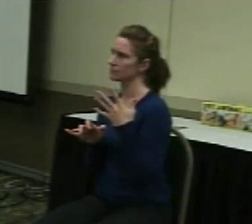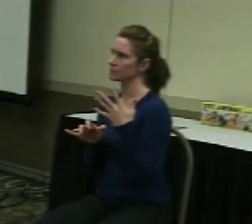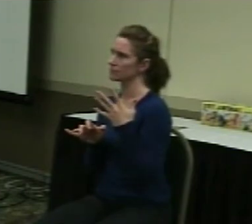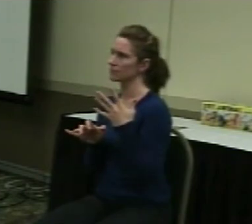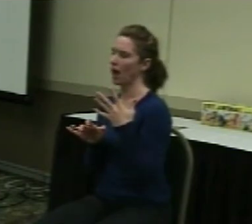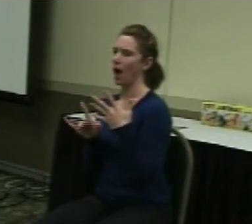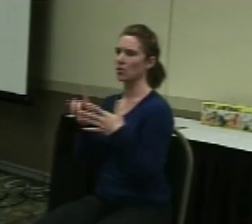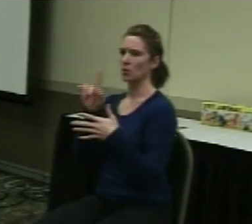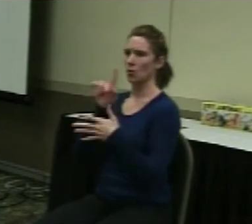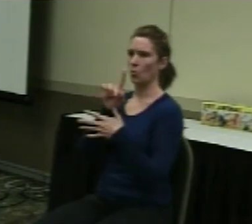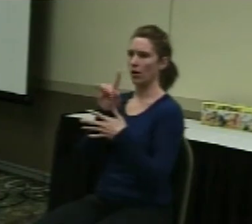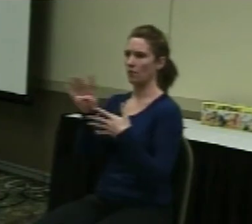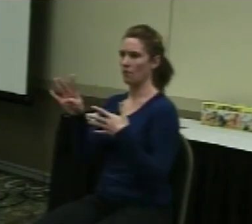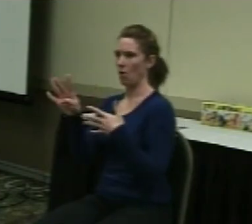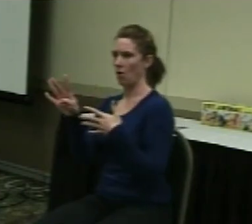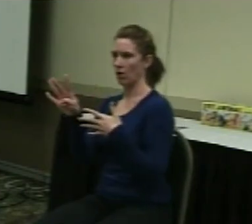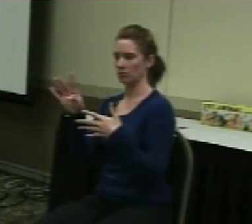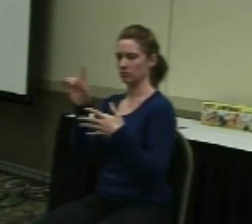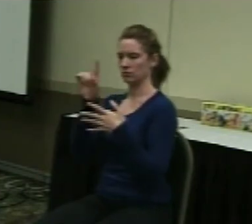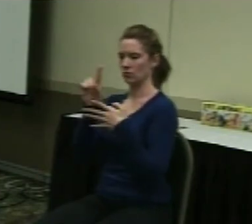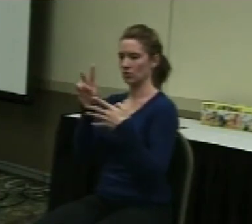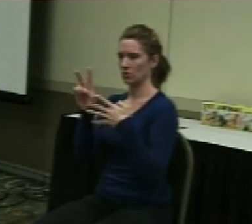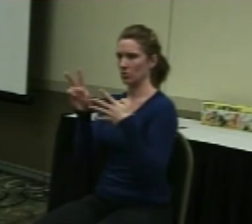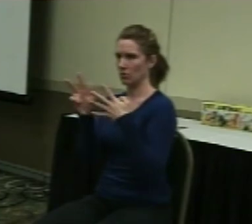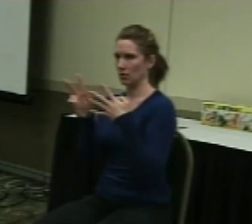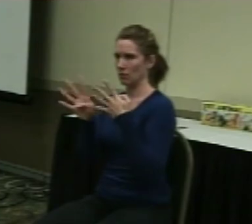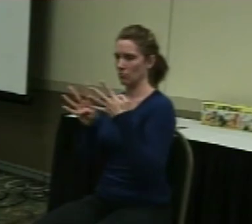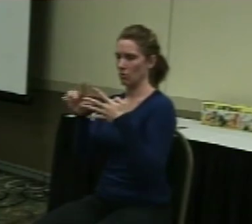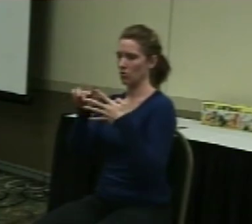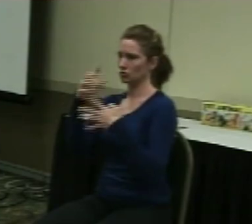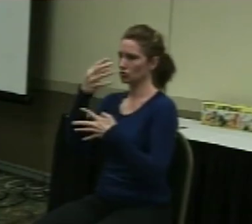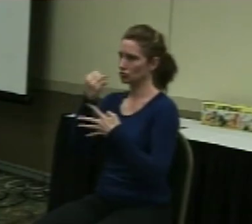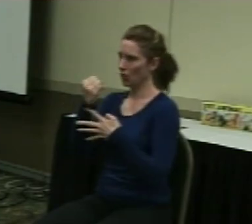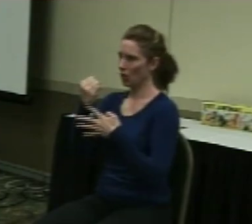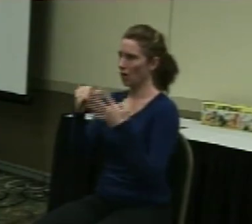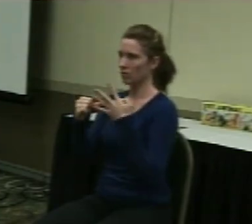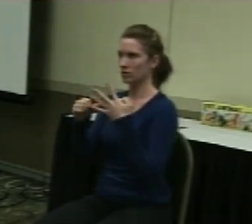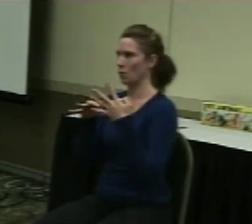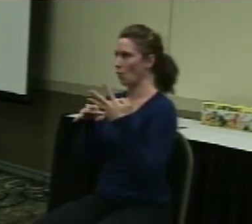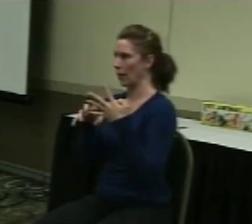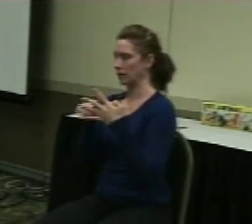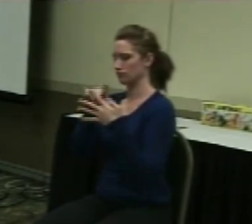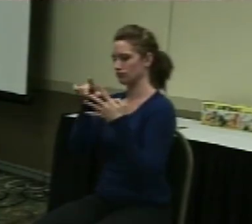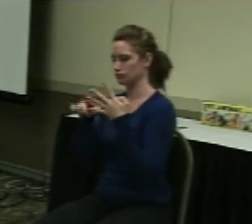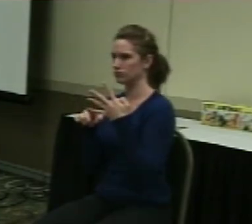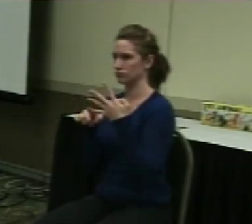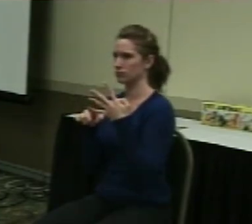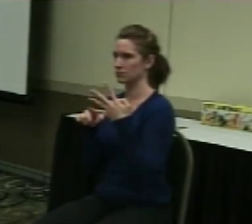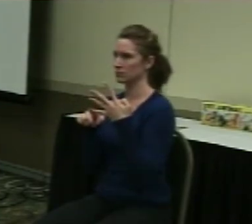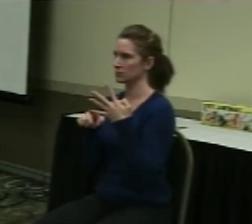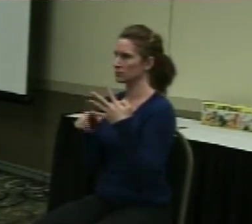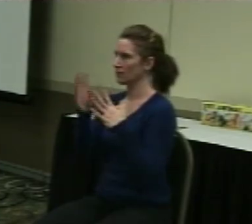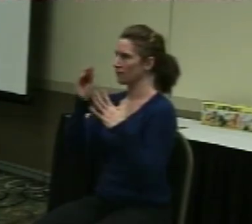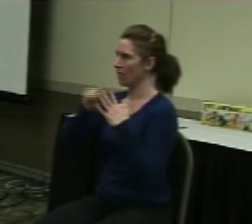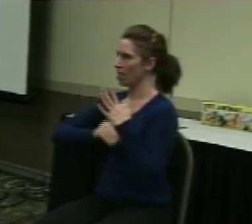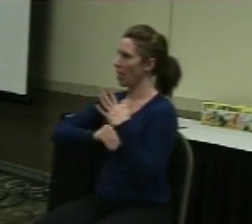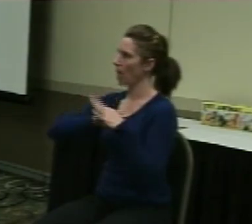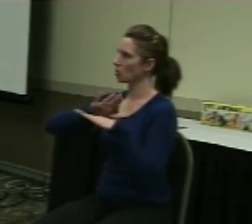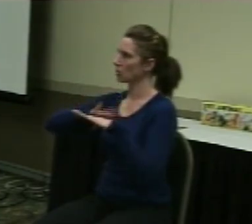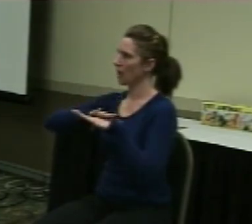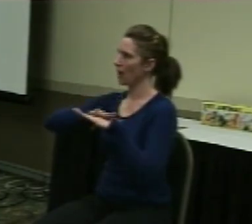a scale of 1 to 4, is it strong or is it not so strong? And again, take the little, it's on